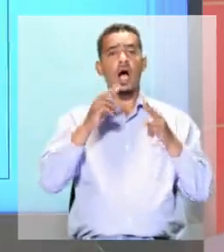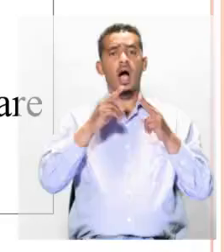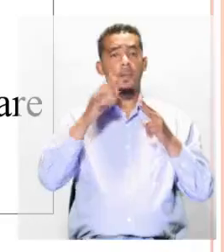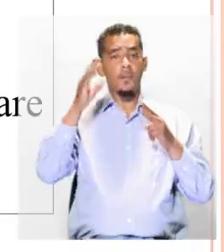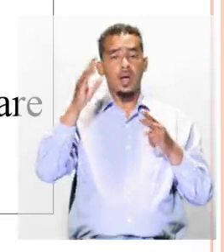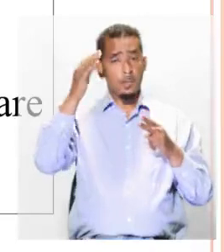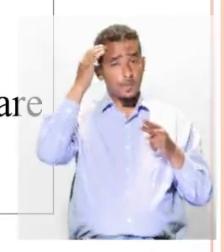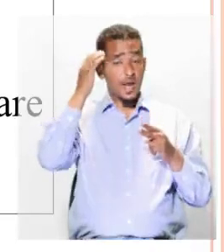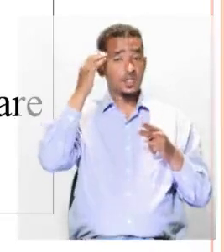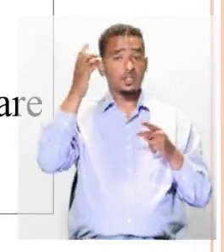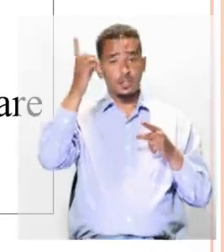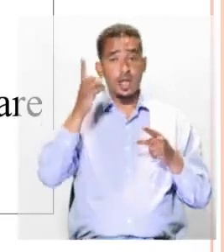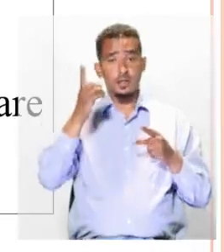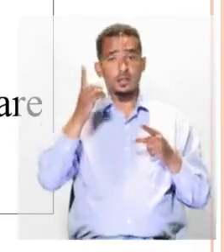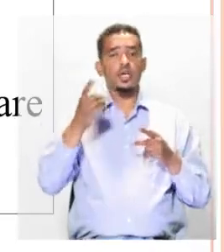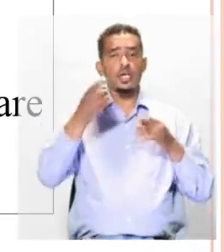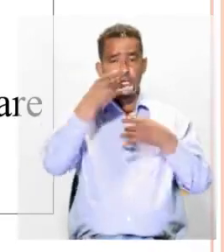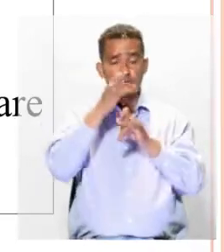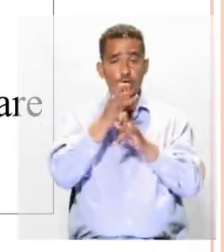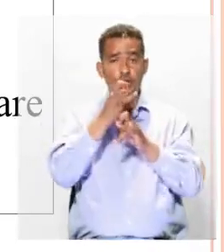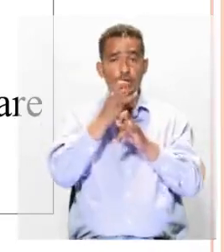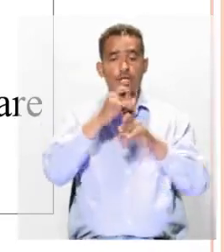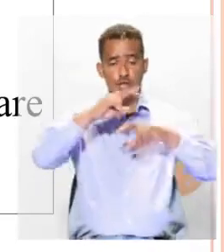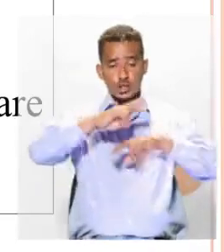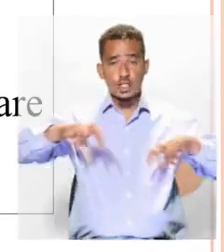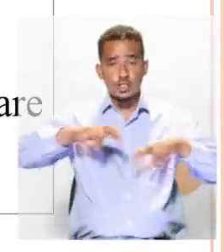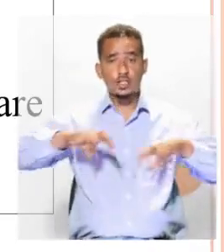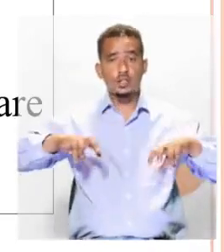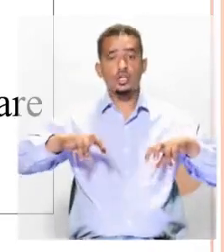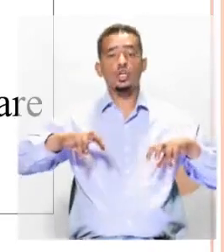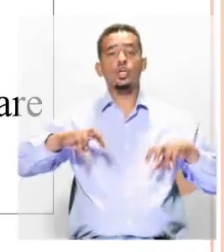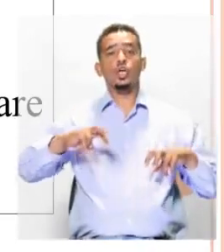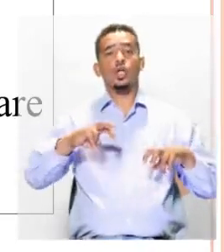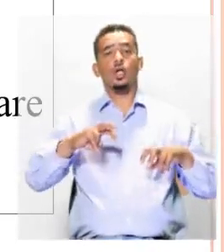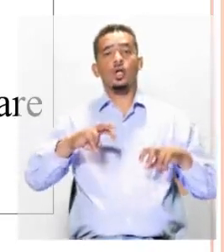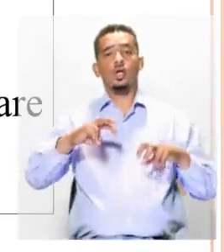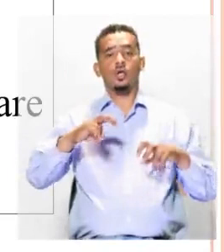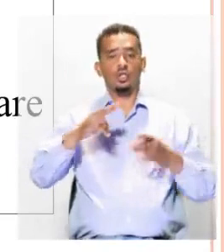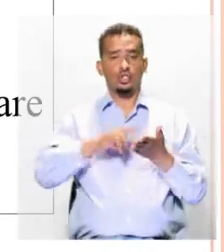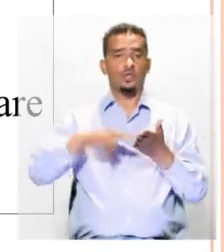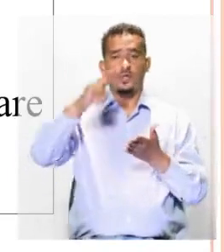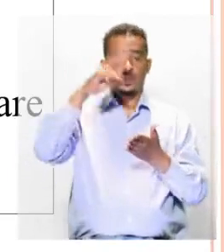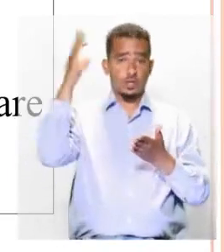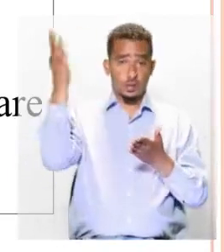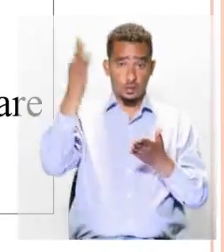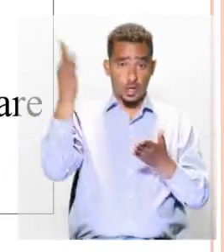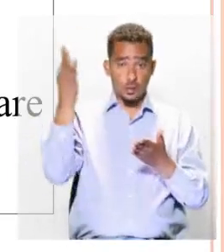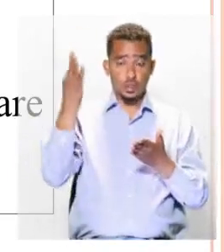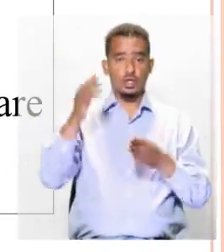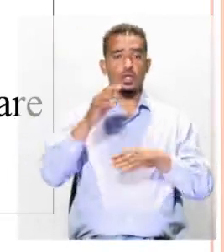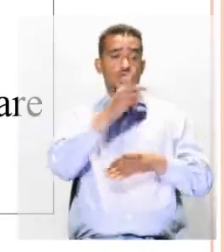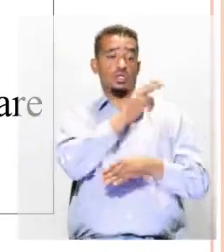people, such as engineers, researchers, lawyers, university instructors,